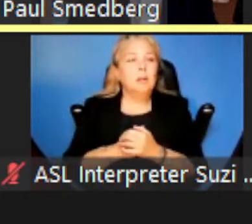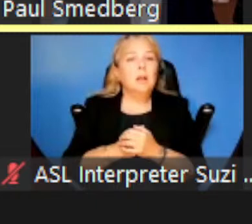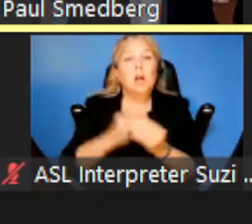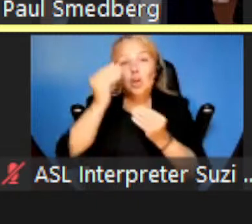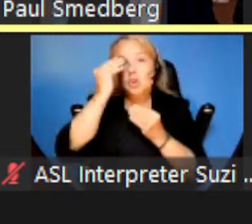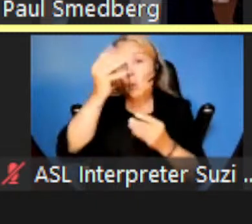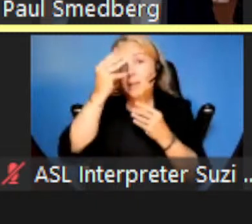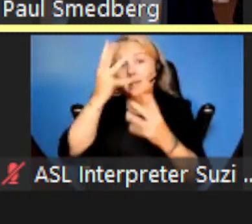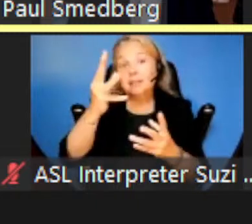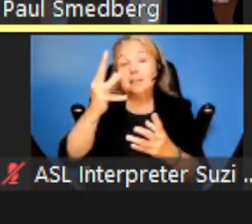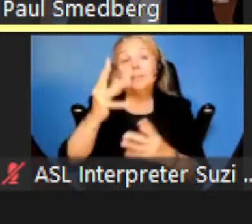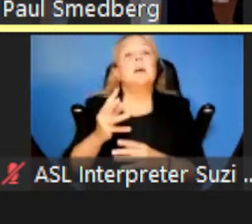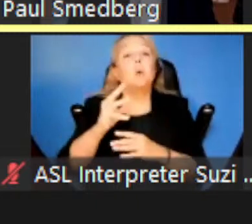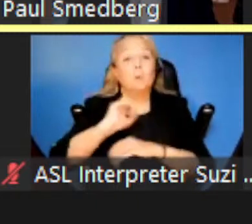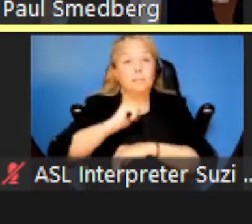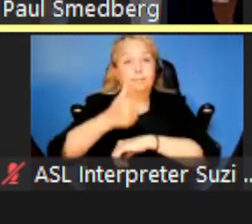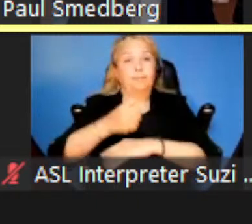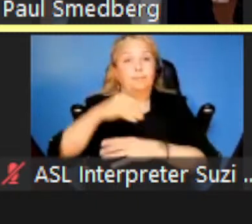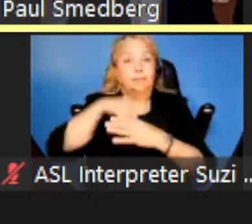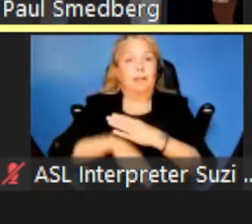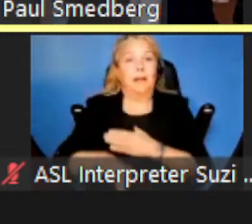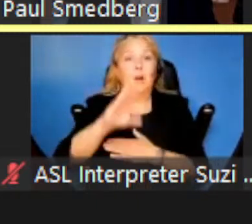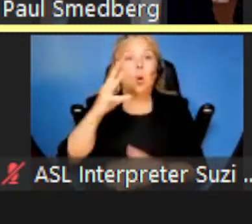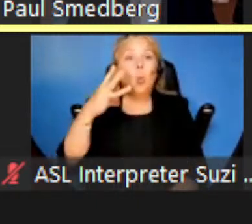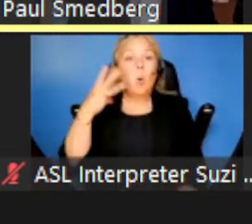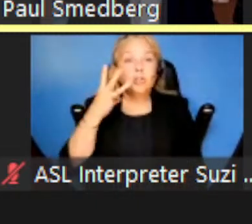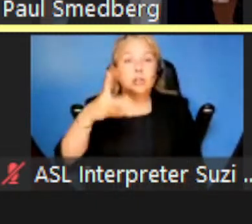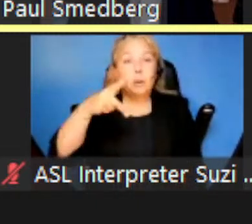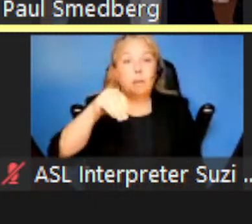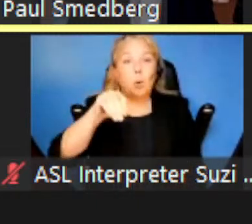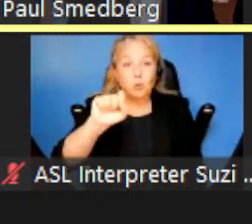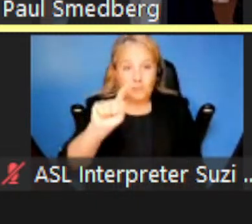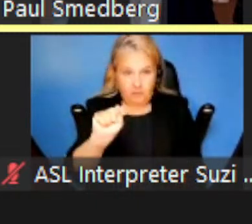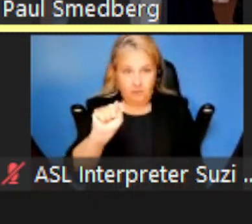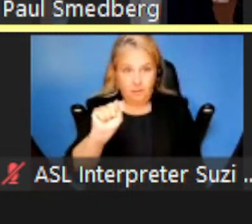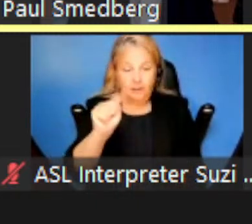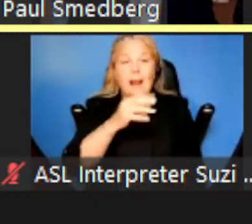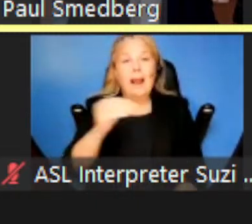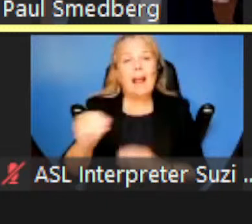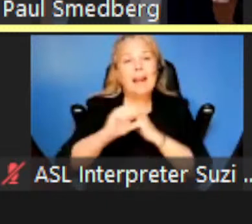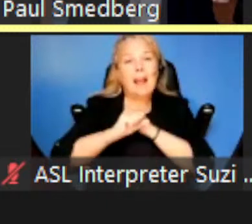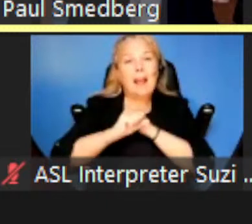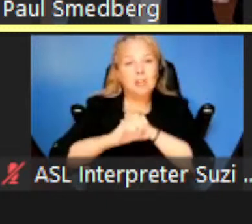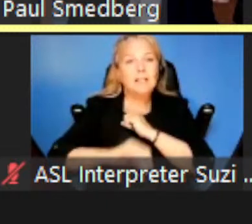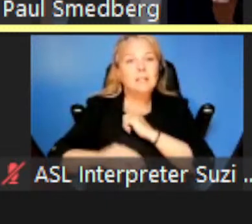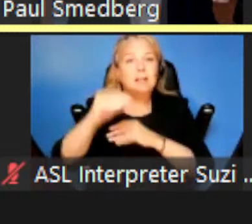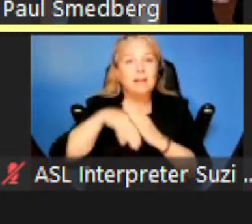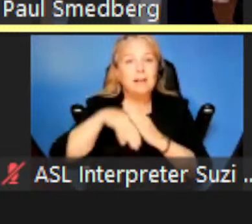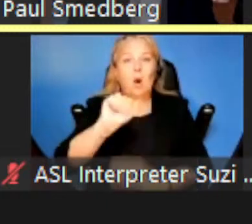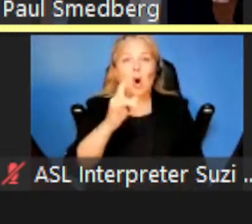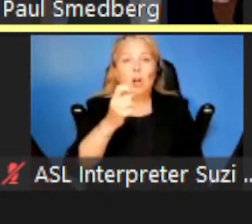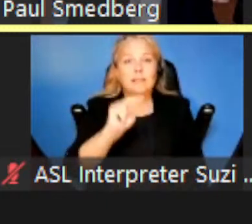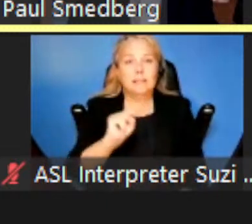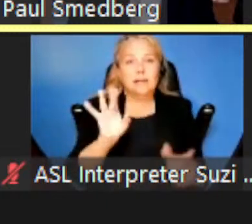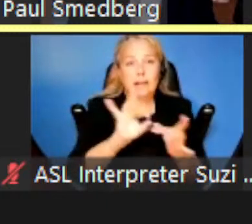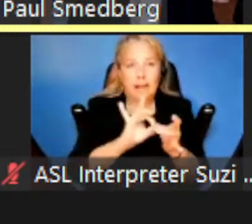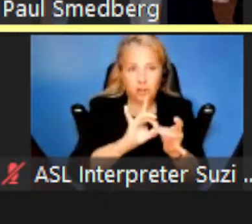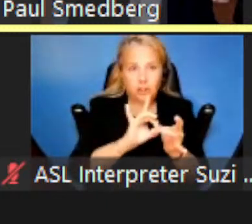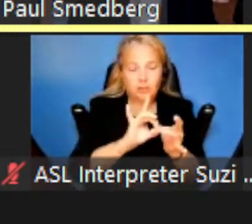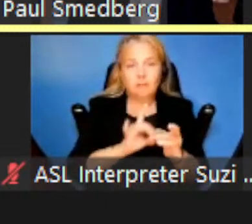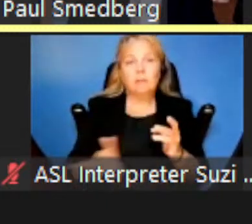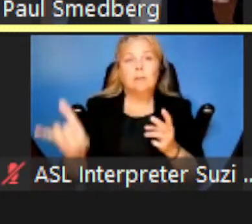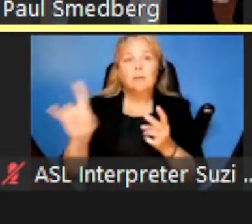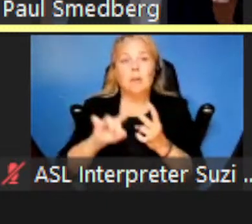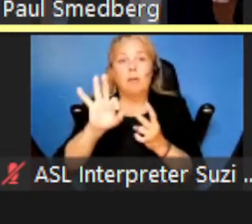made by publication in the Washington Post, and ads were placed in the Arlington Connection,